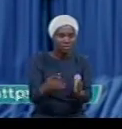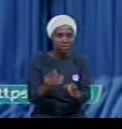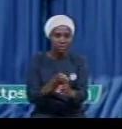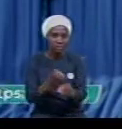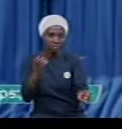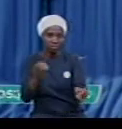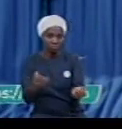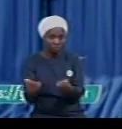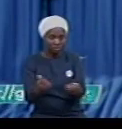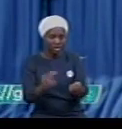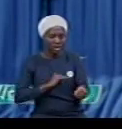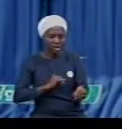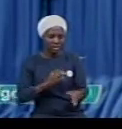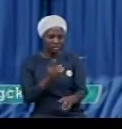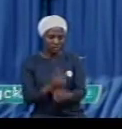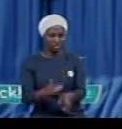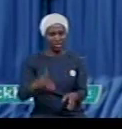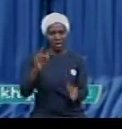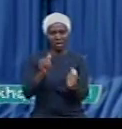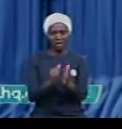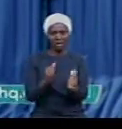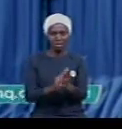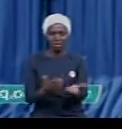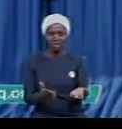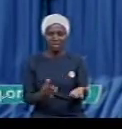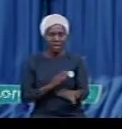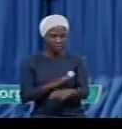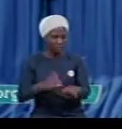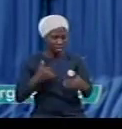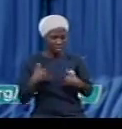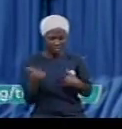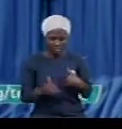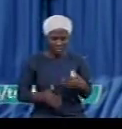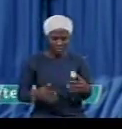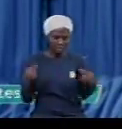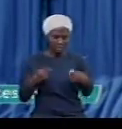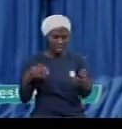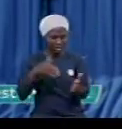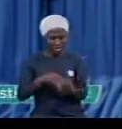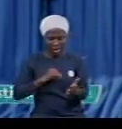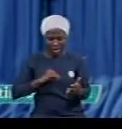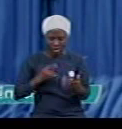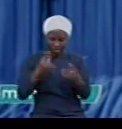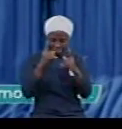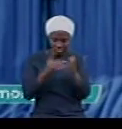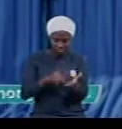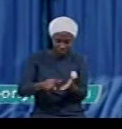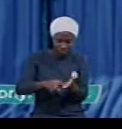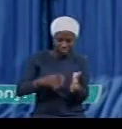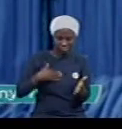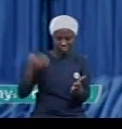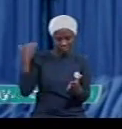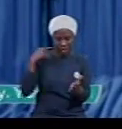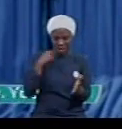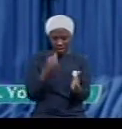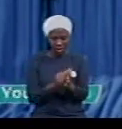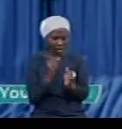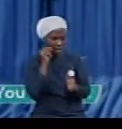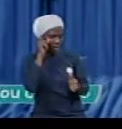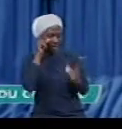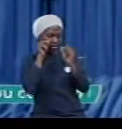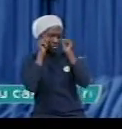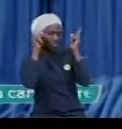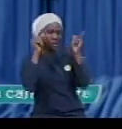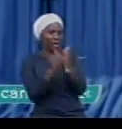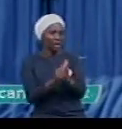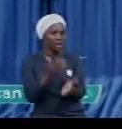that I just entered this bus without anything. I checked my back. I twisted my back. Nothing happened. I was like, is it true? So I went to